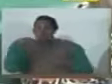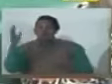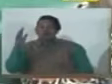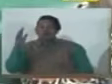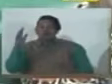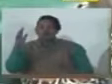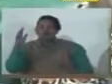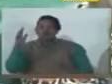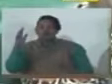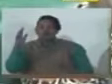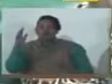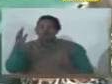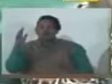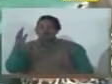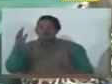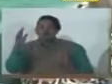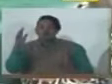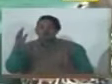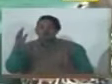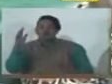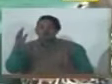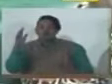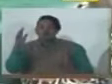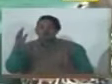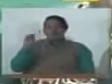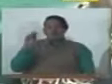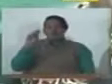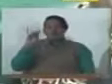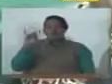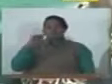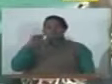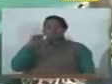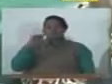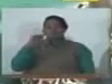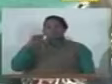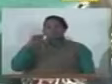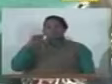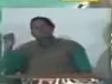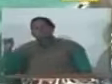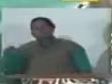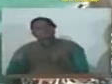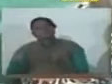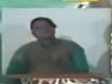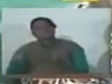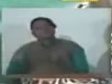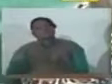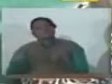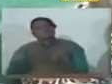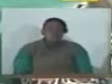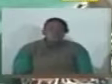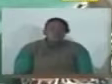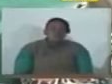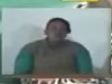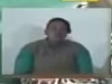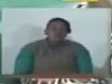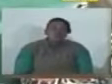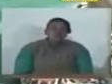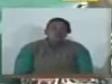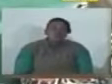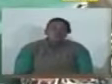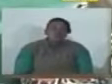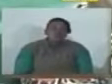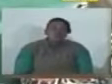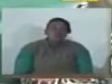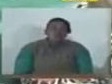Mr. Speaker, like many constituencies, our roads are deteriorating as a result of the many